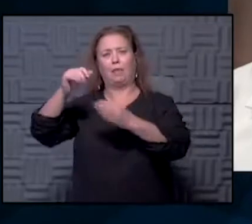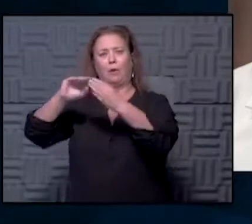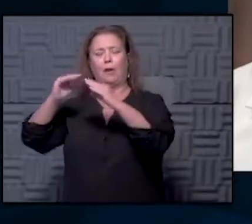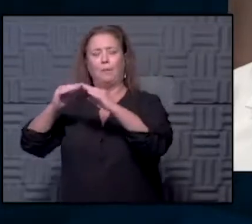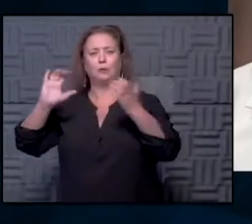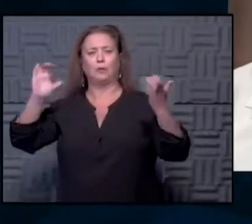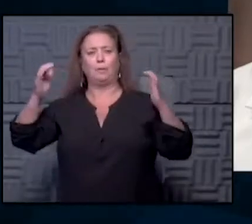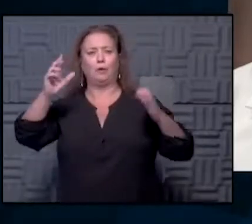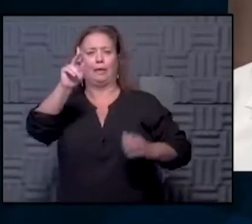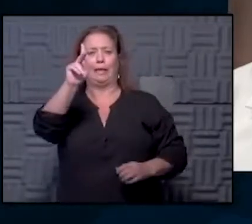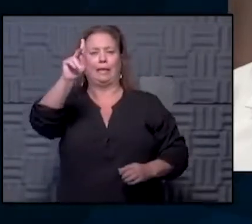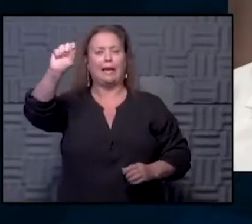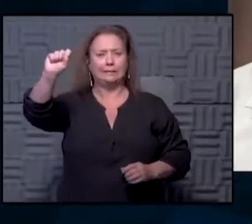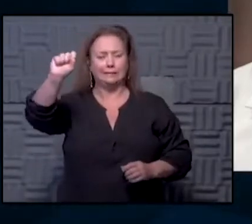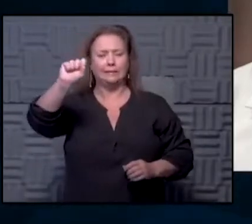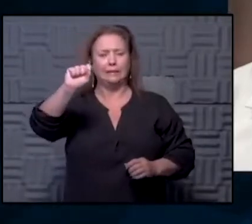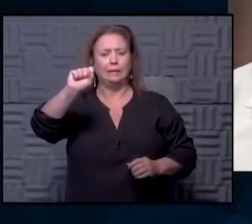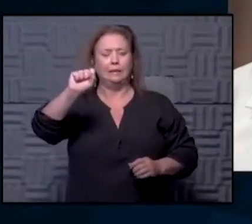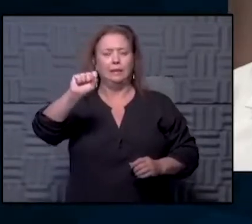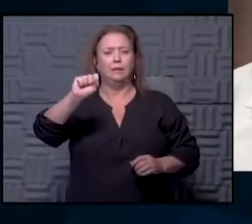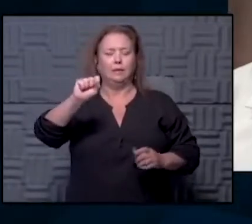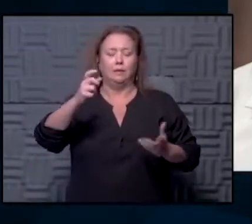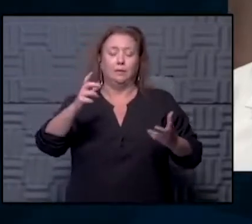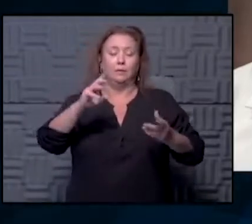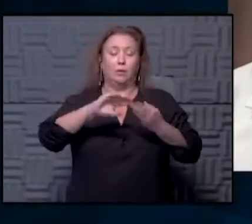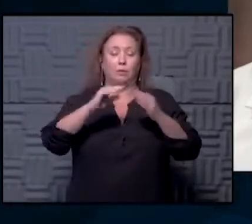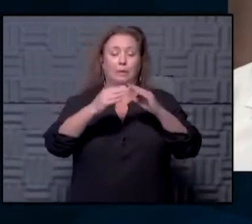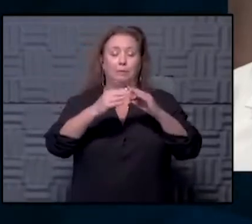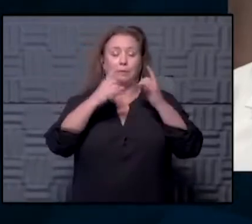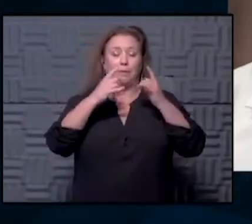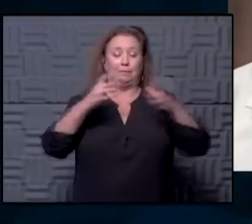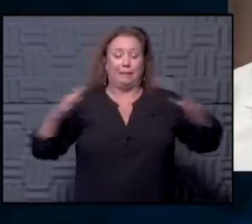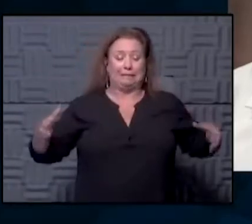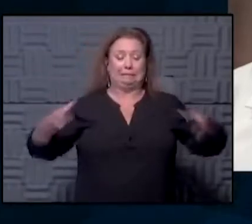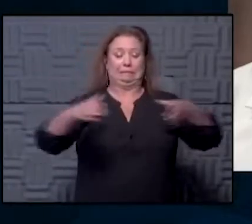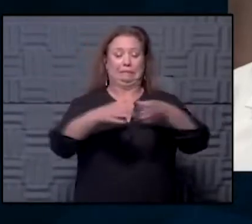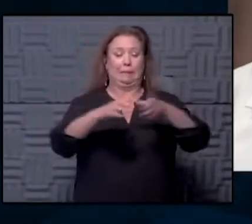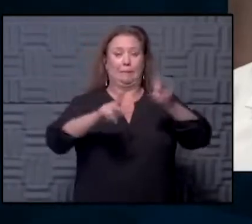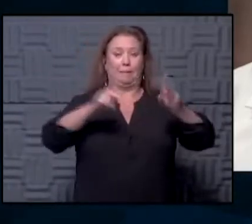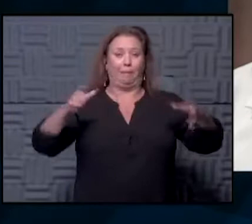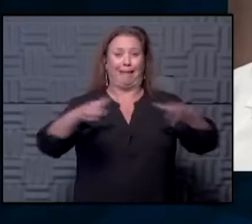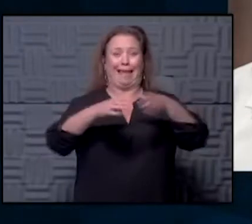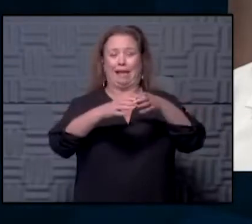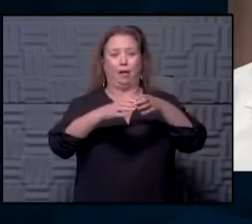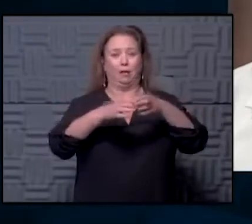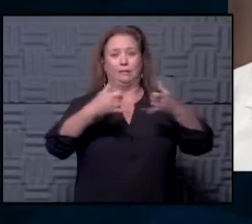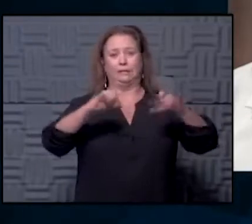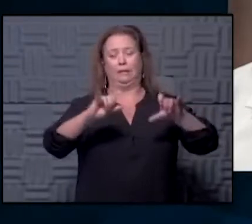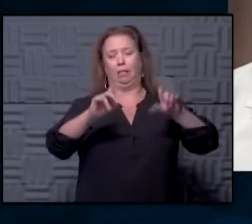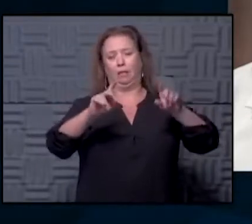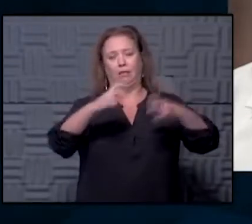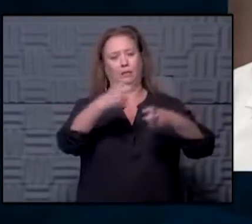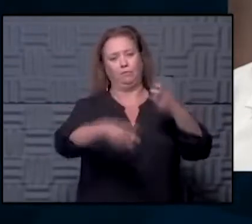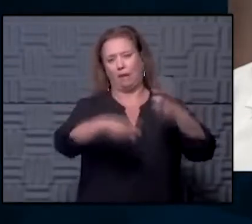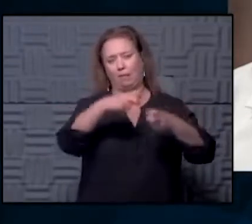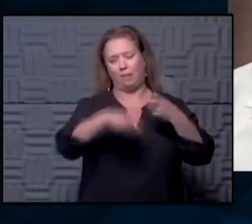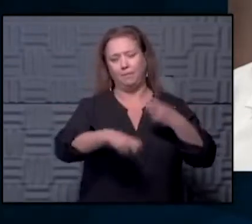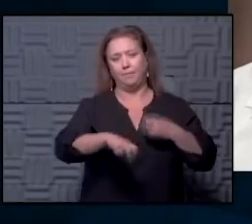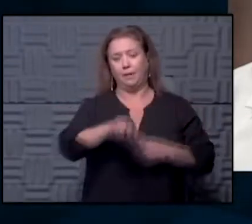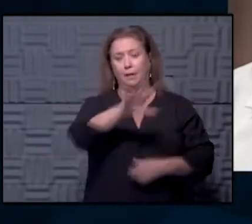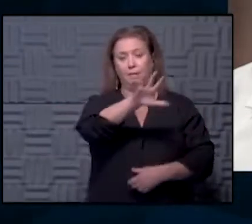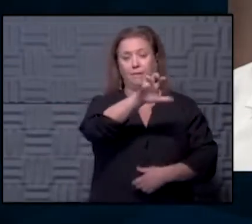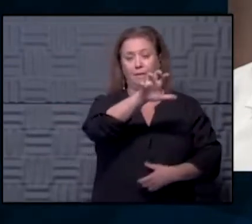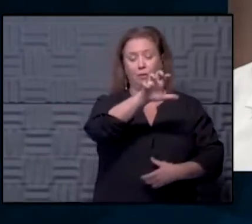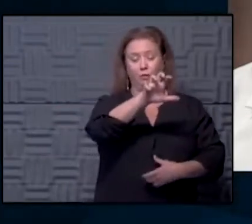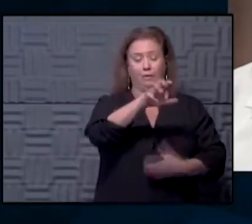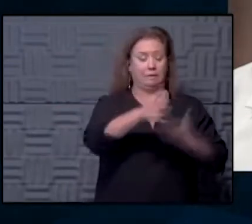So those have peeled away. But mass gatherings are still a problem. 500, whether in state